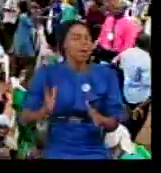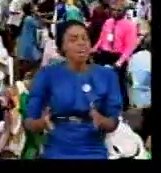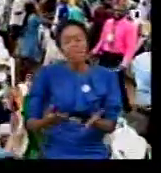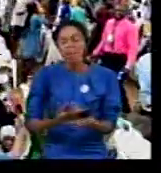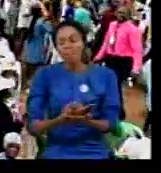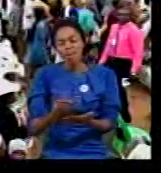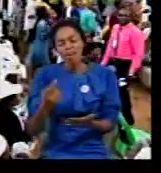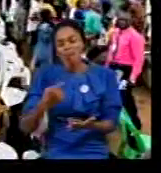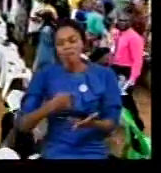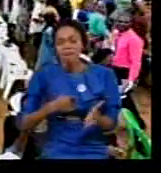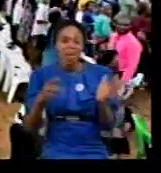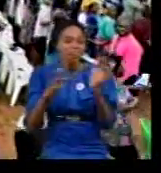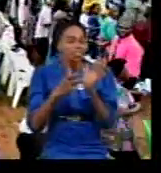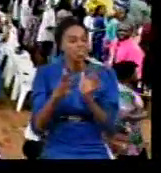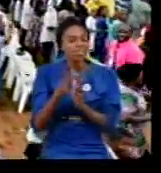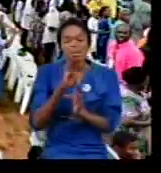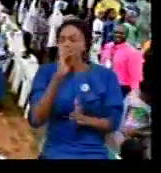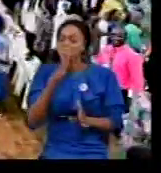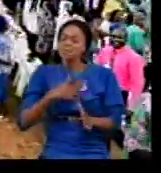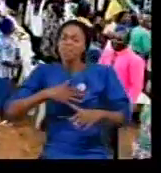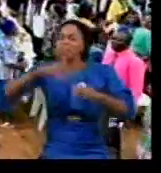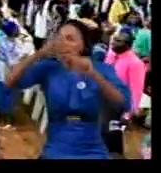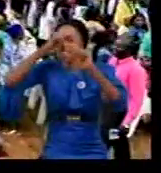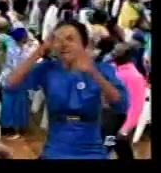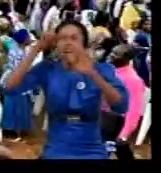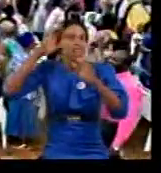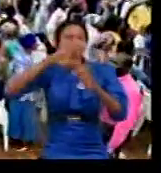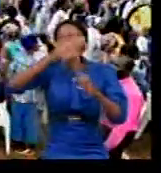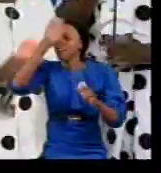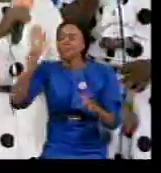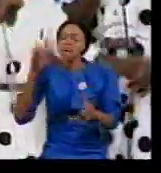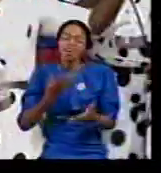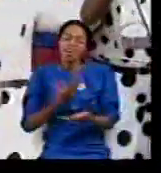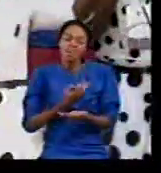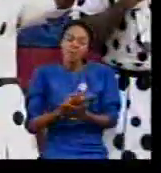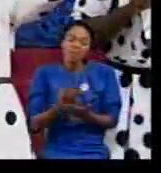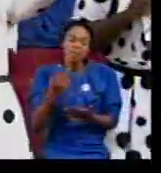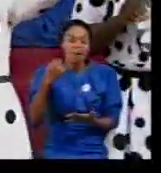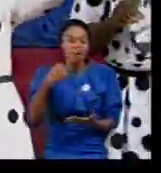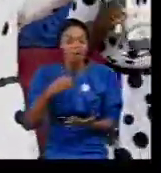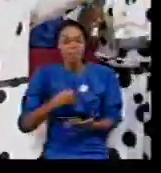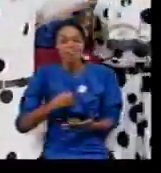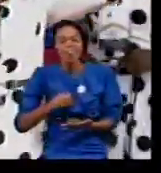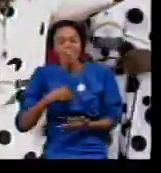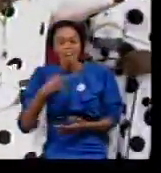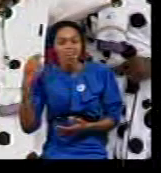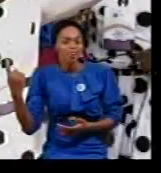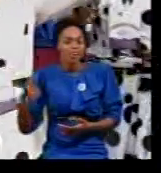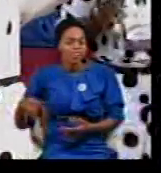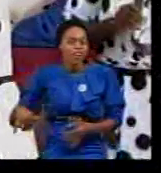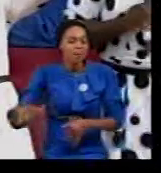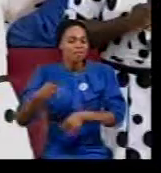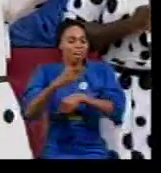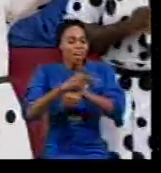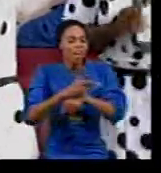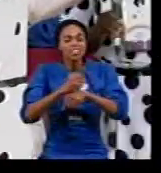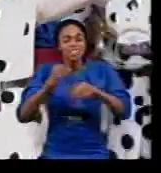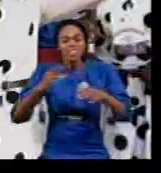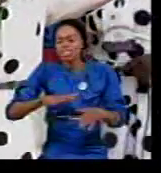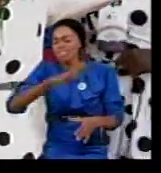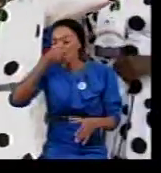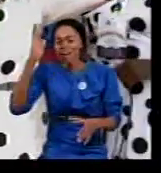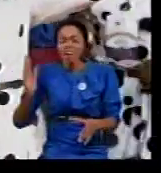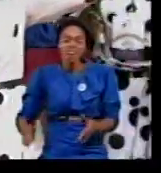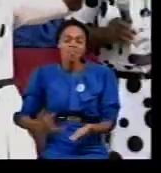complete assurance that should develop his faith. And with all that we're hearing, God has given us assurance. I said, God has given us